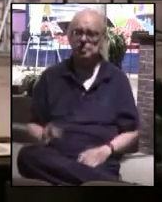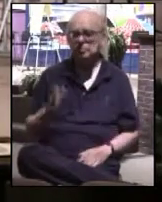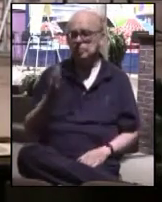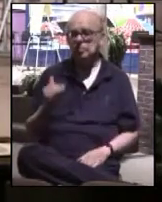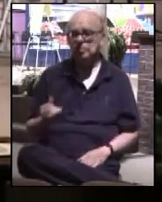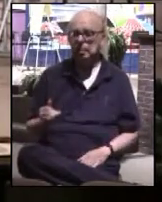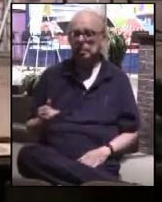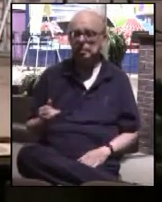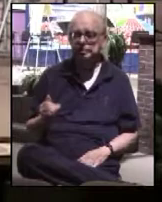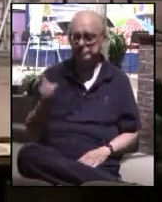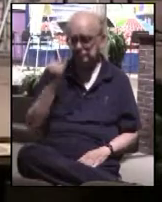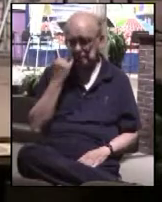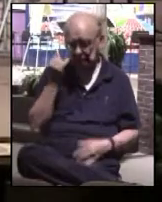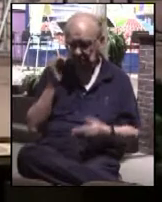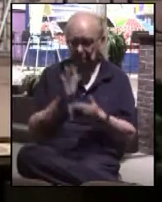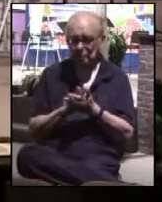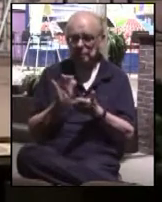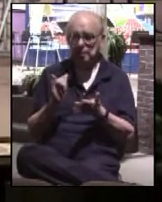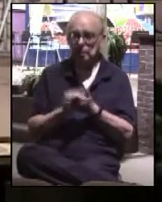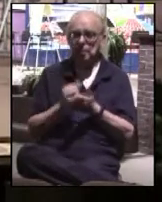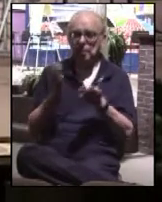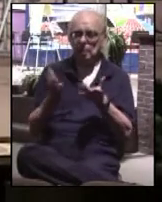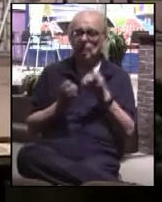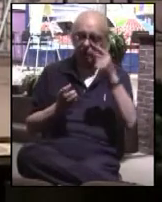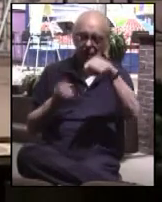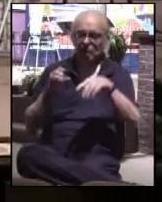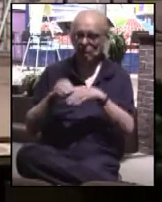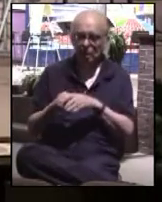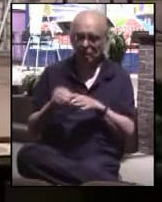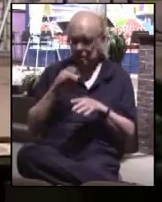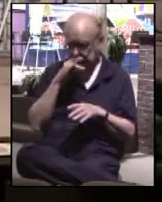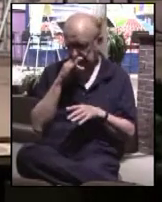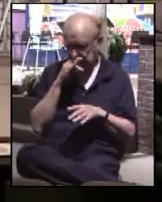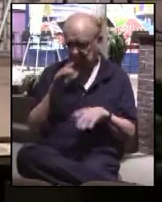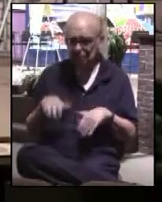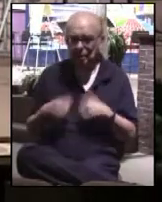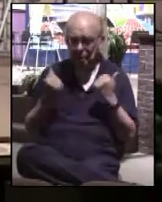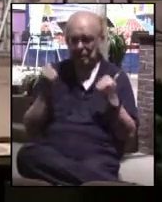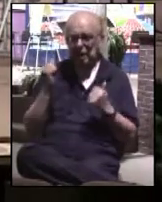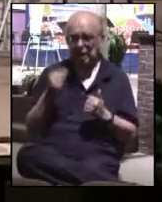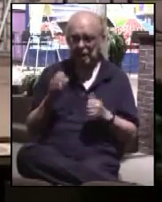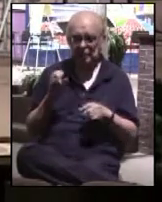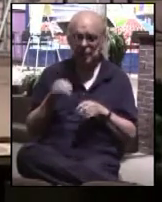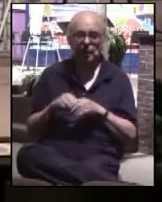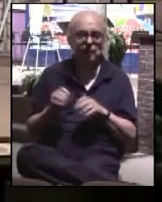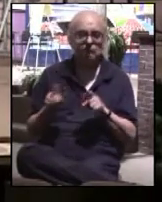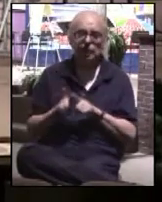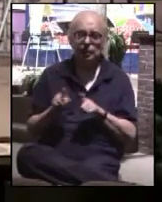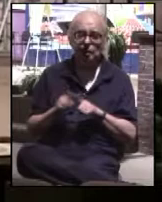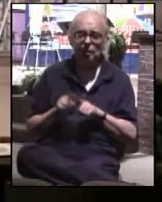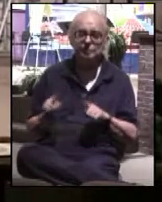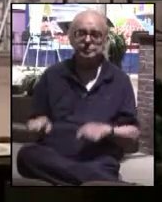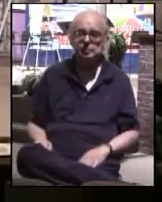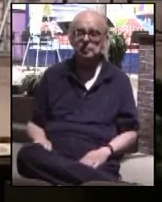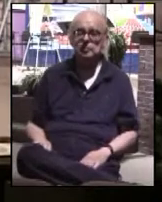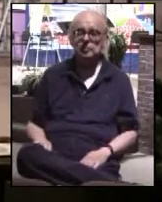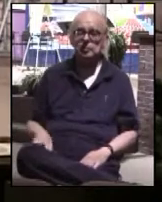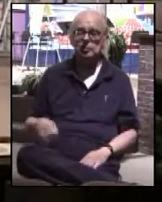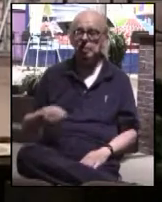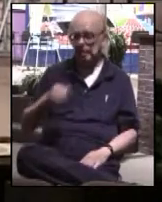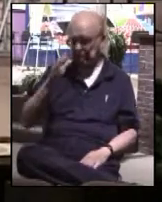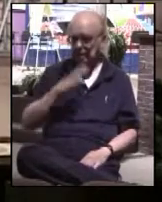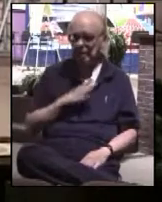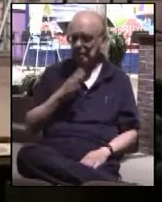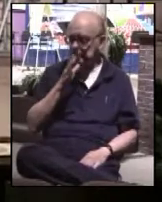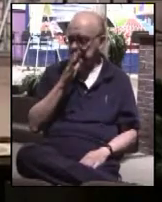because if i believe that i want you involved with those kids life i need to be involved with those kids life guys and gals